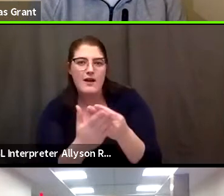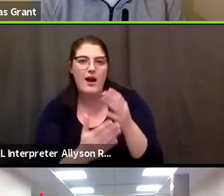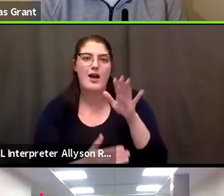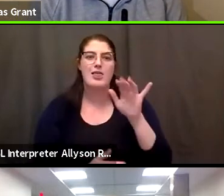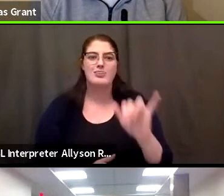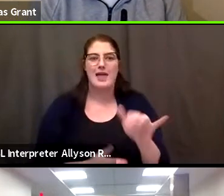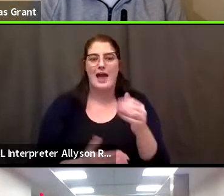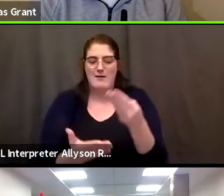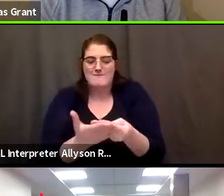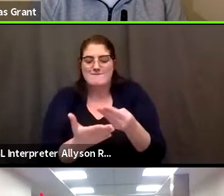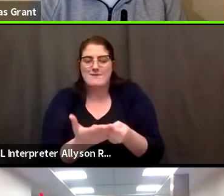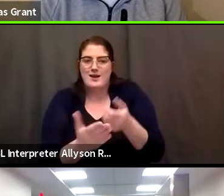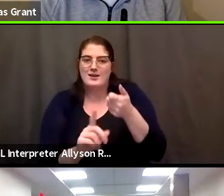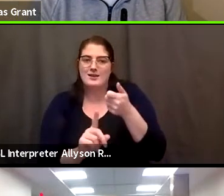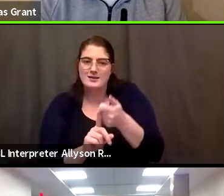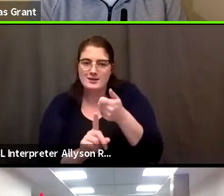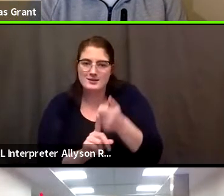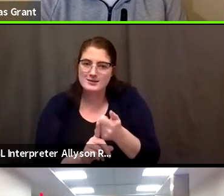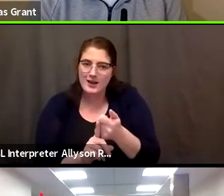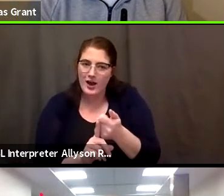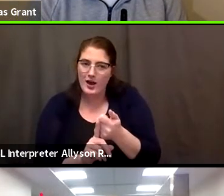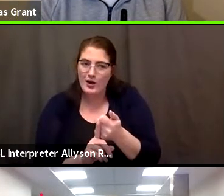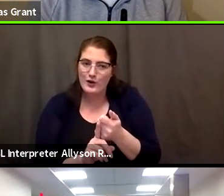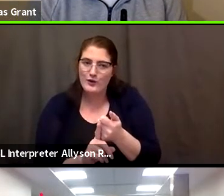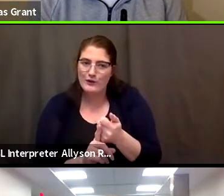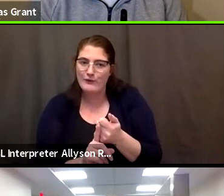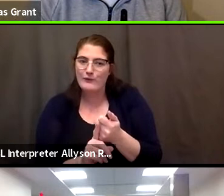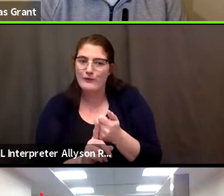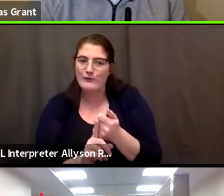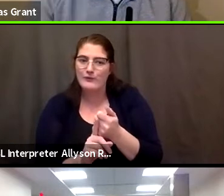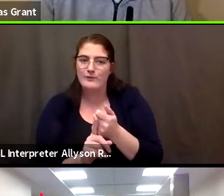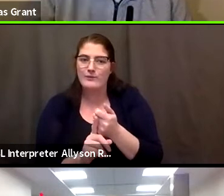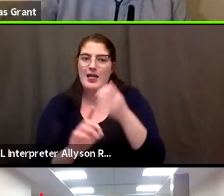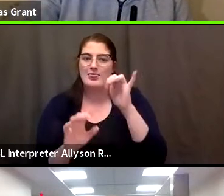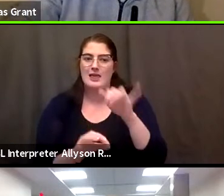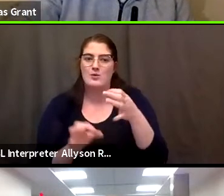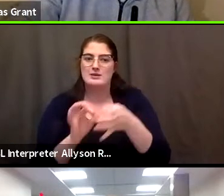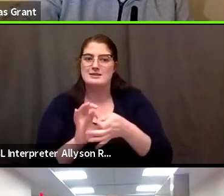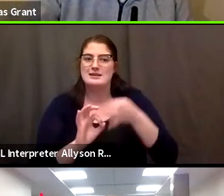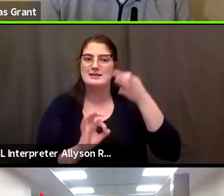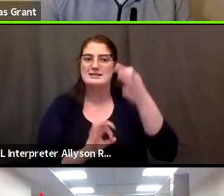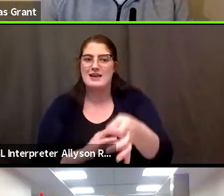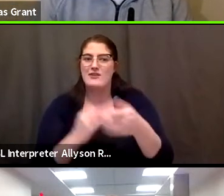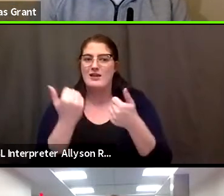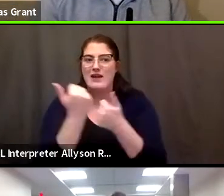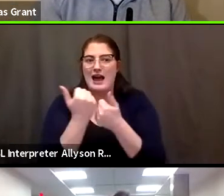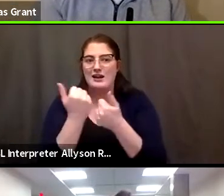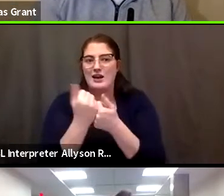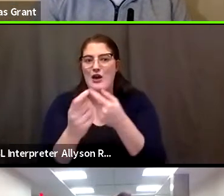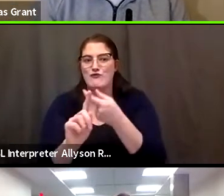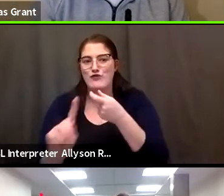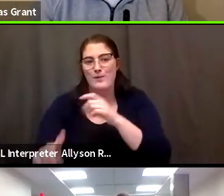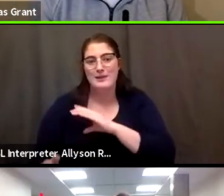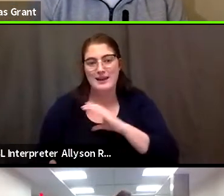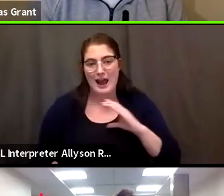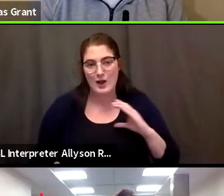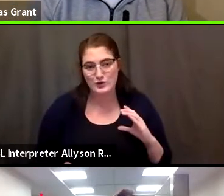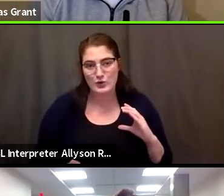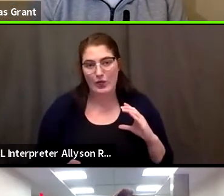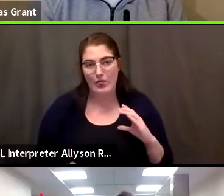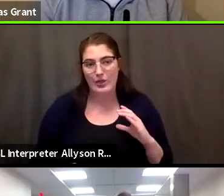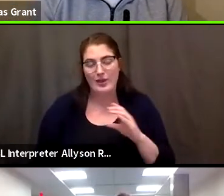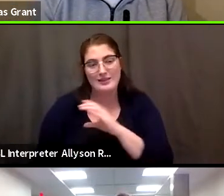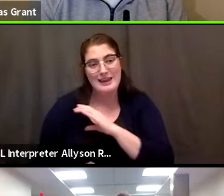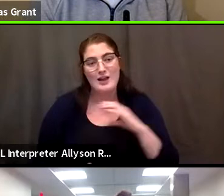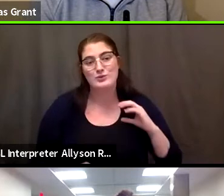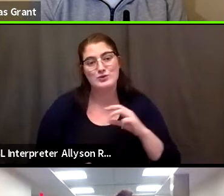that was an extension of advocacy from the council member